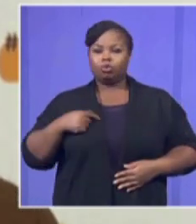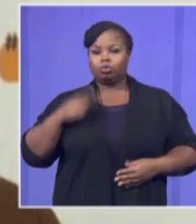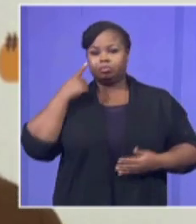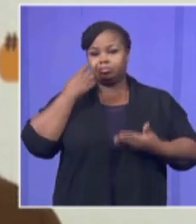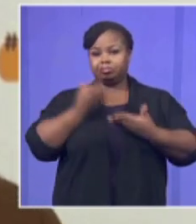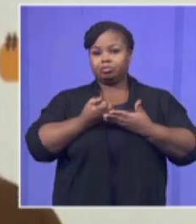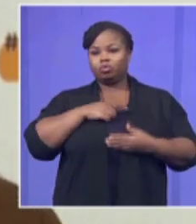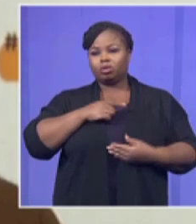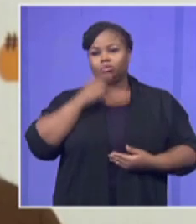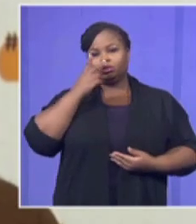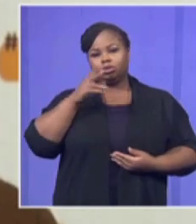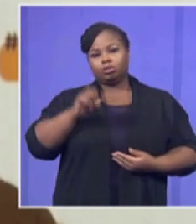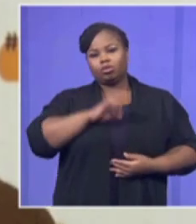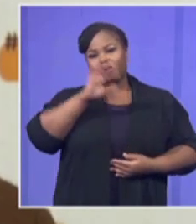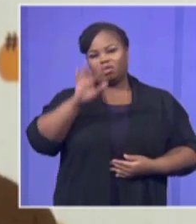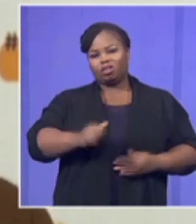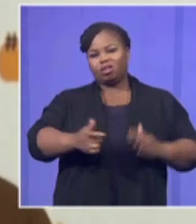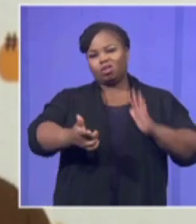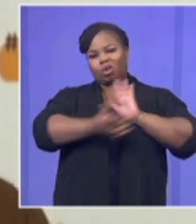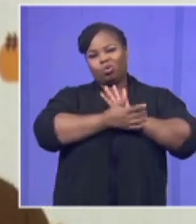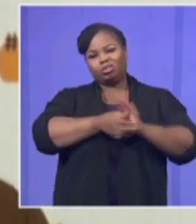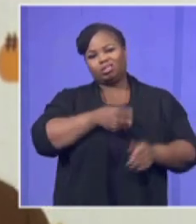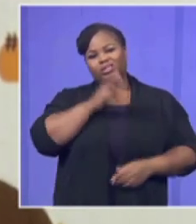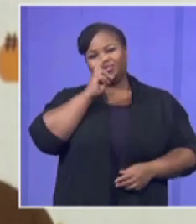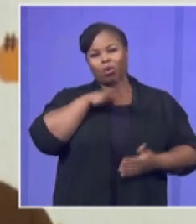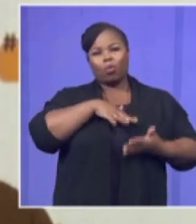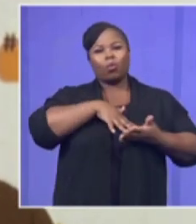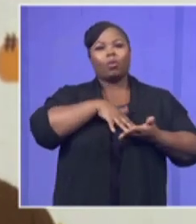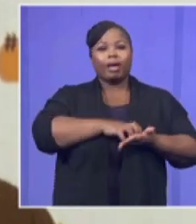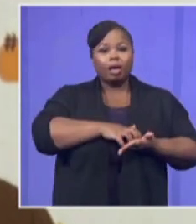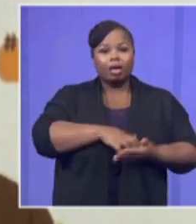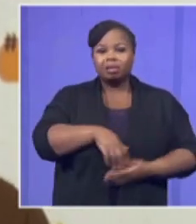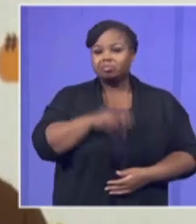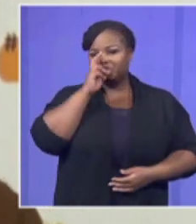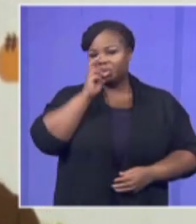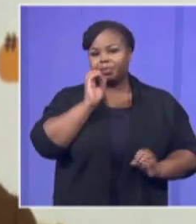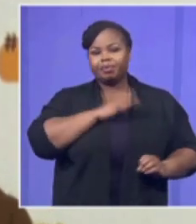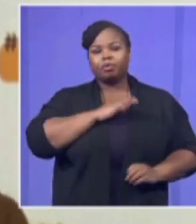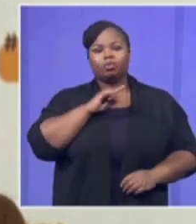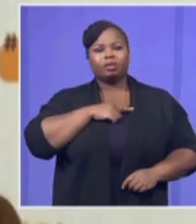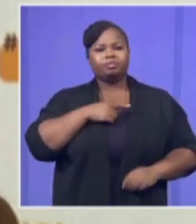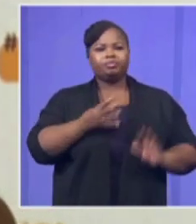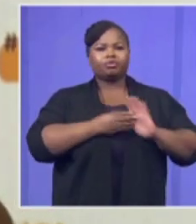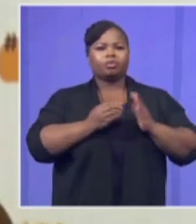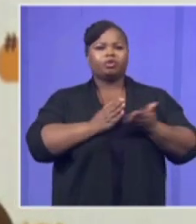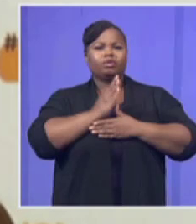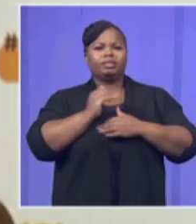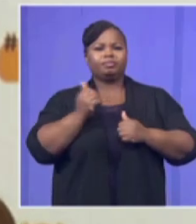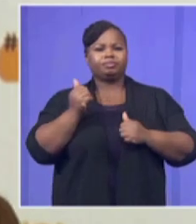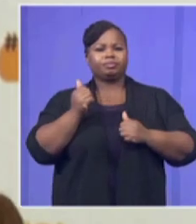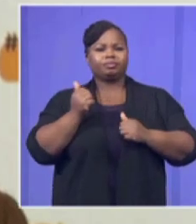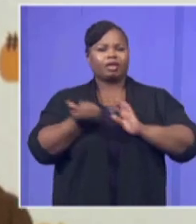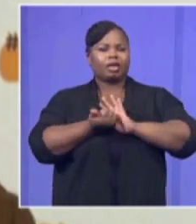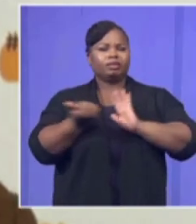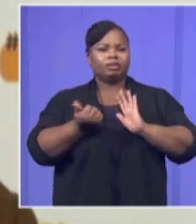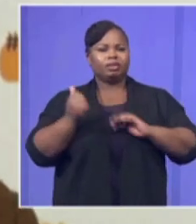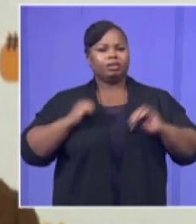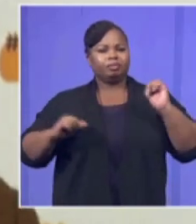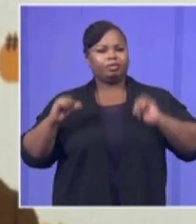the laws in South Africa are not as tough. We know that the Copyright Act and Performance